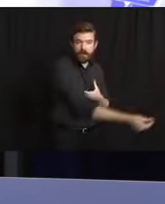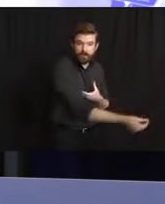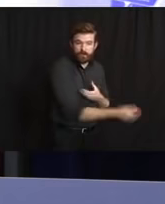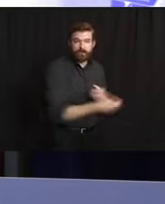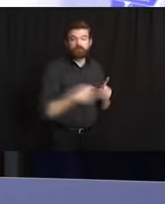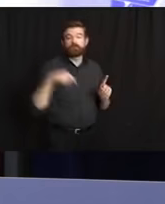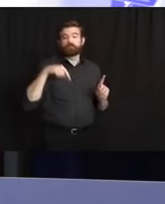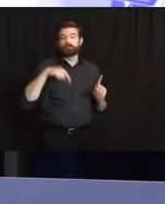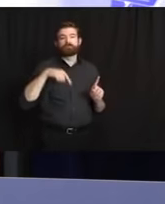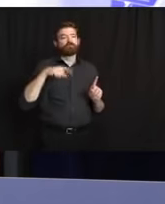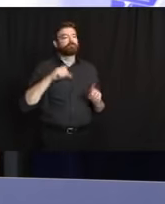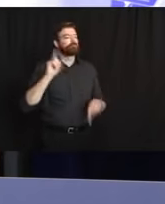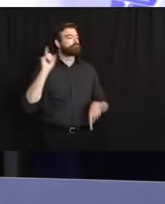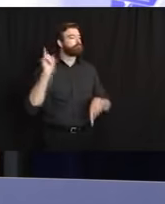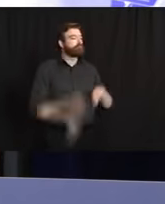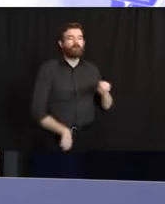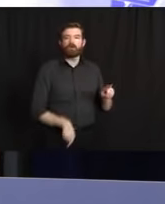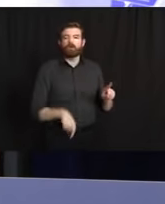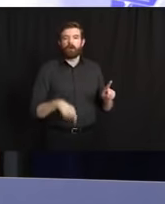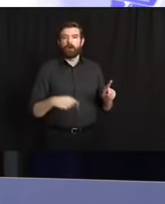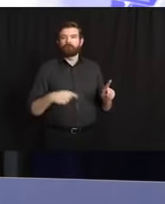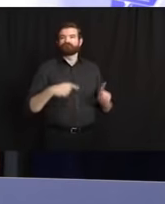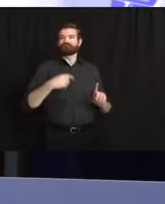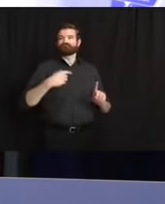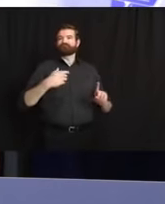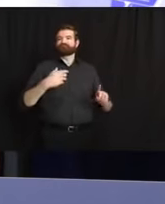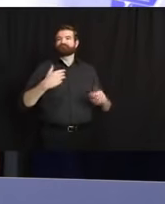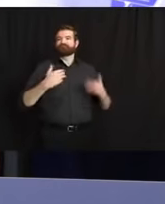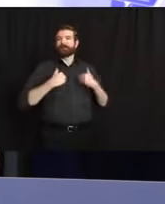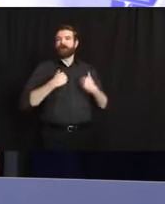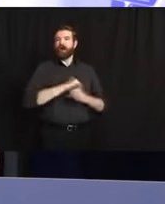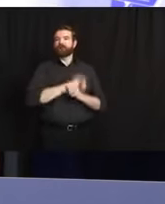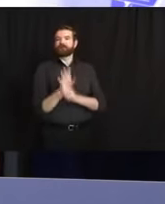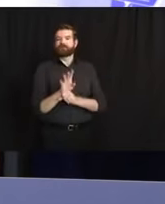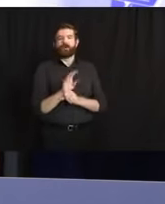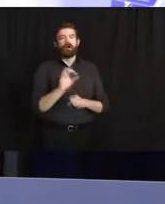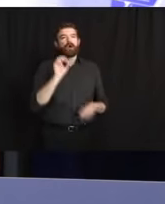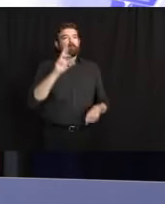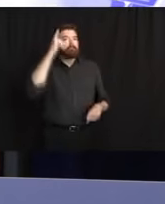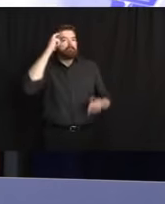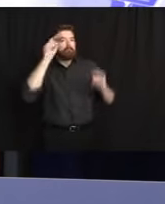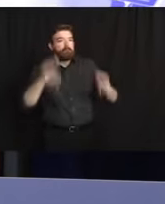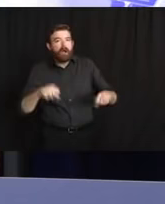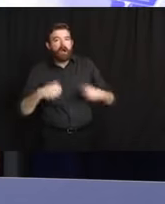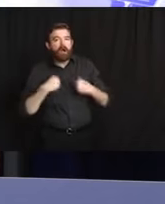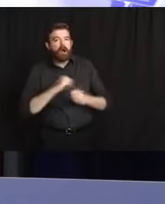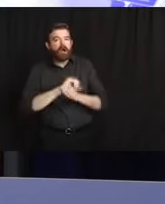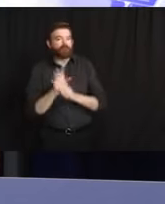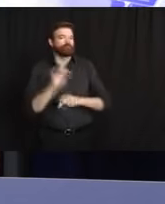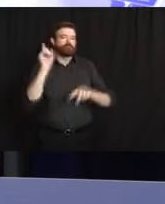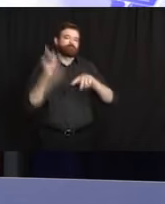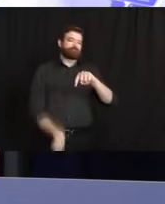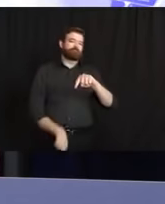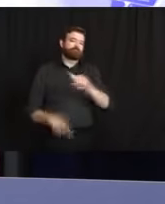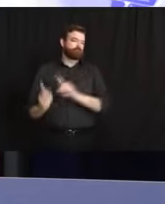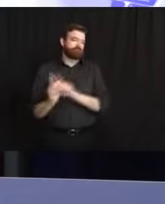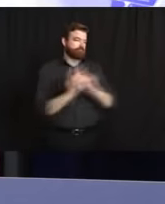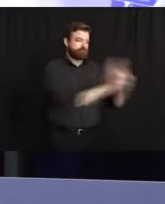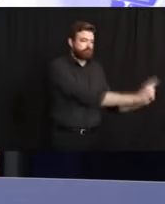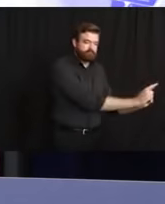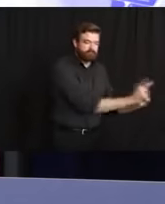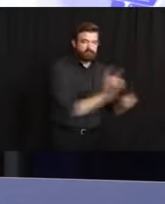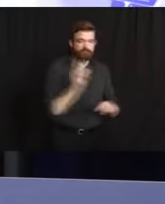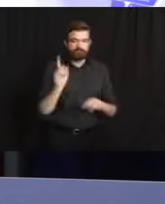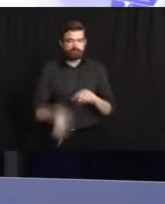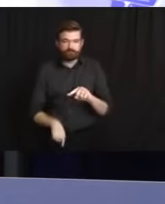patients are cohorted. A safe distance of 6 feet must be maintained between residents and staff at all